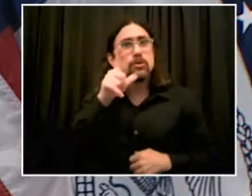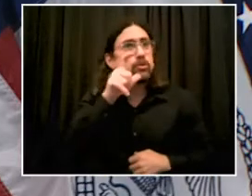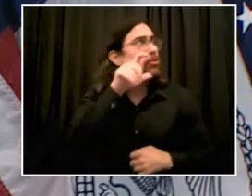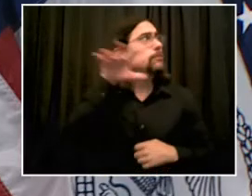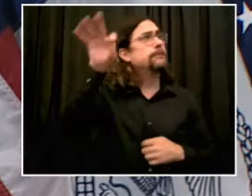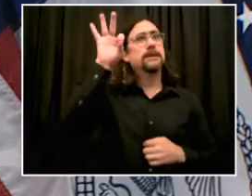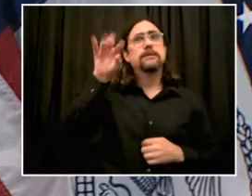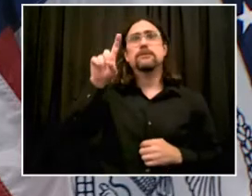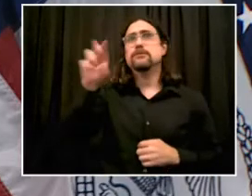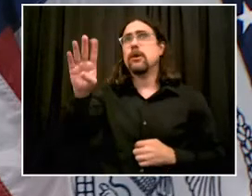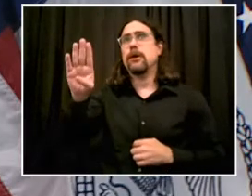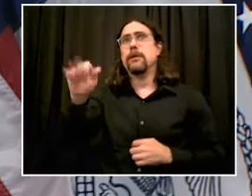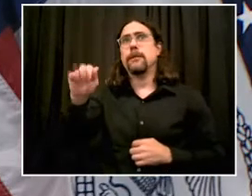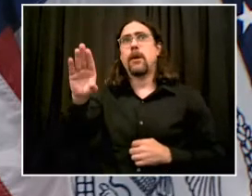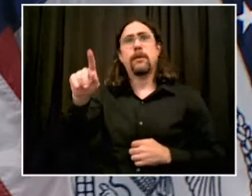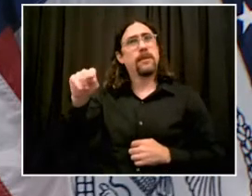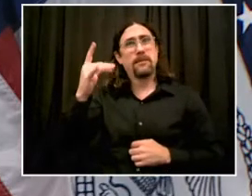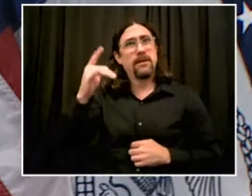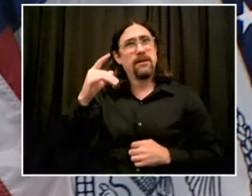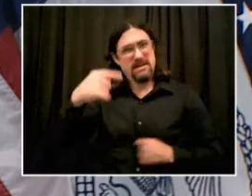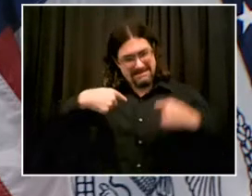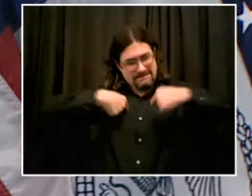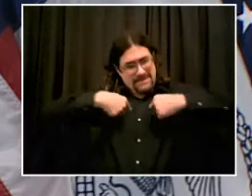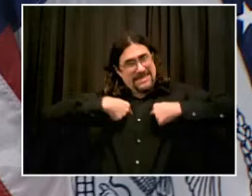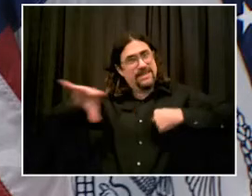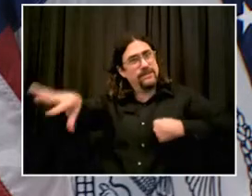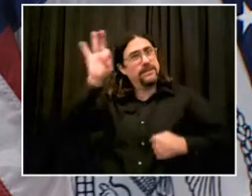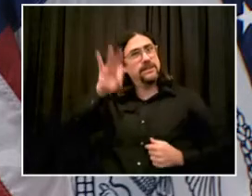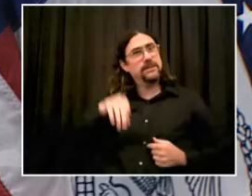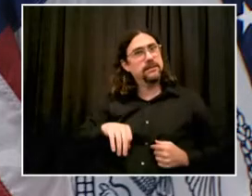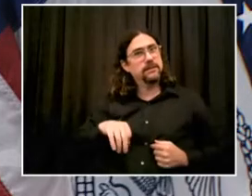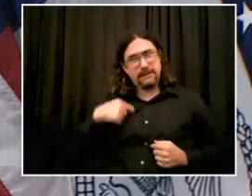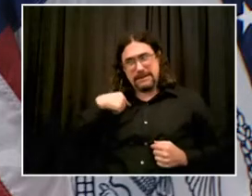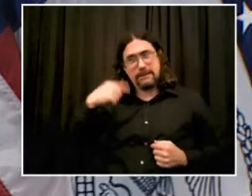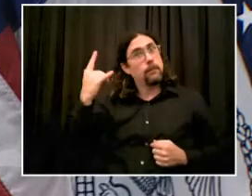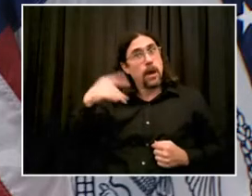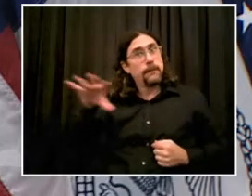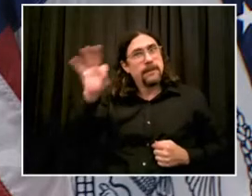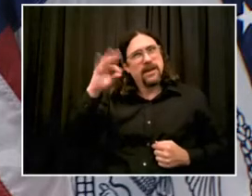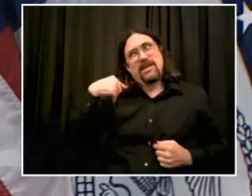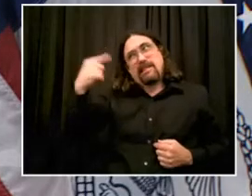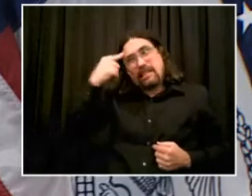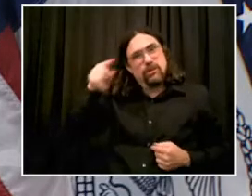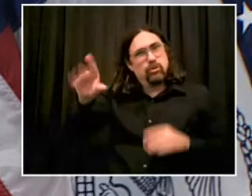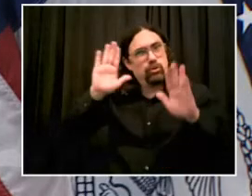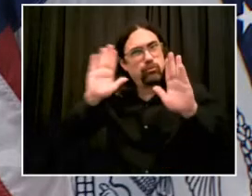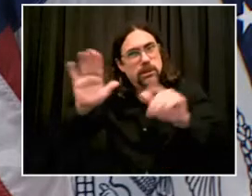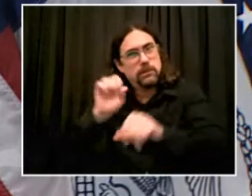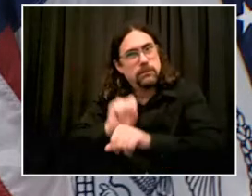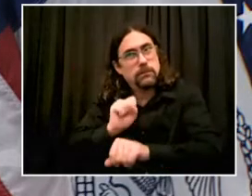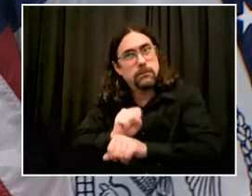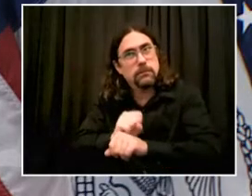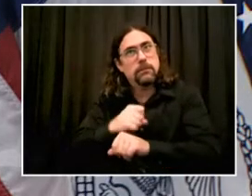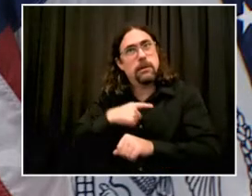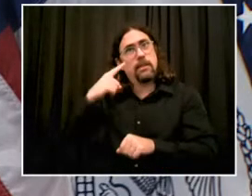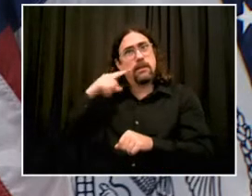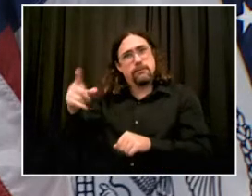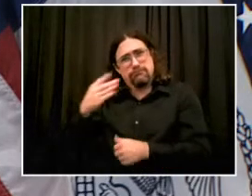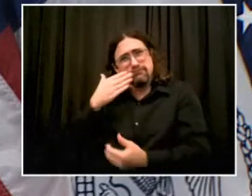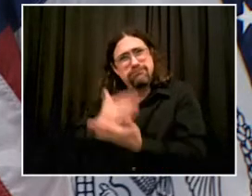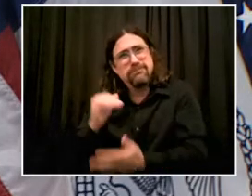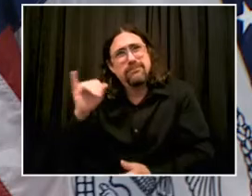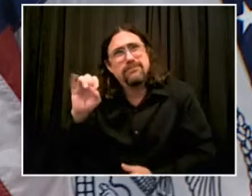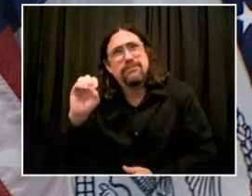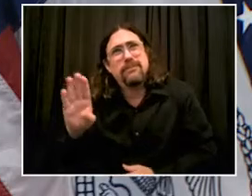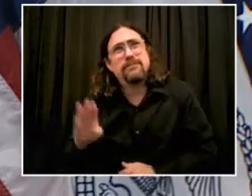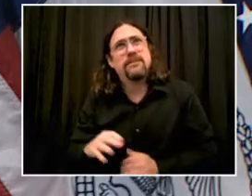for where we are now and where we're going. I determined that it was important to have new leadership. And again, any